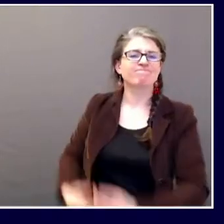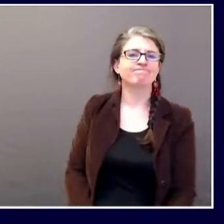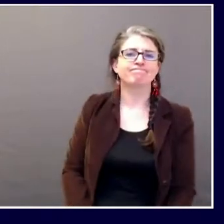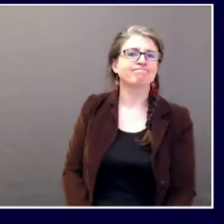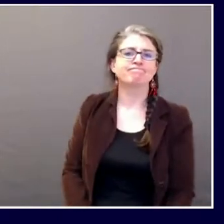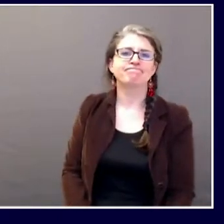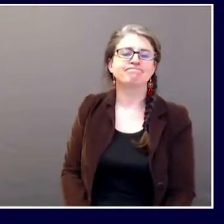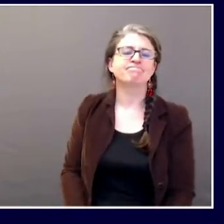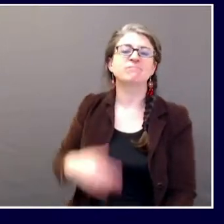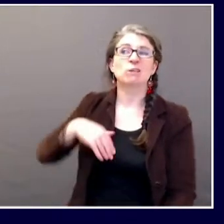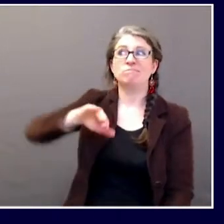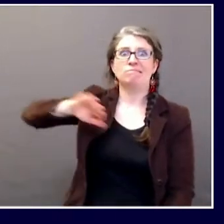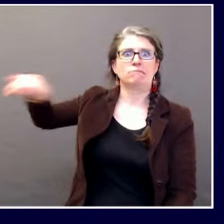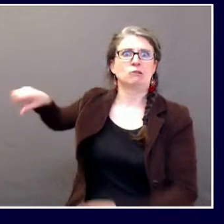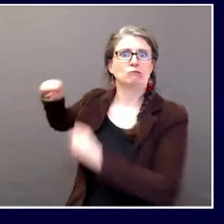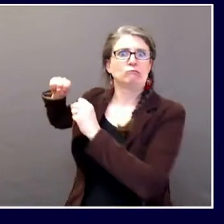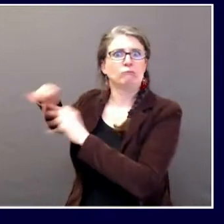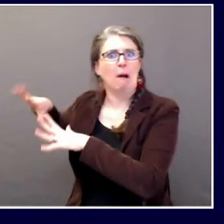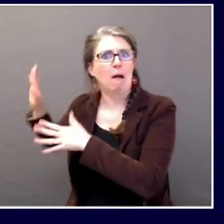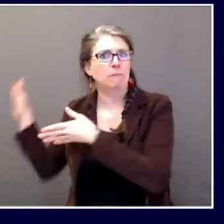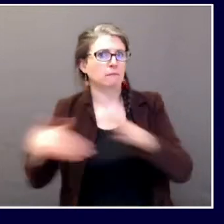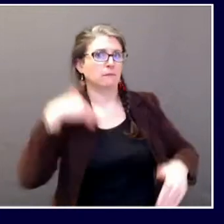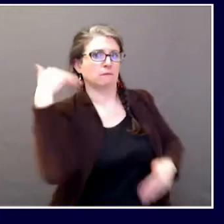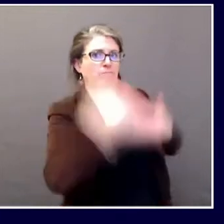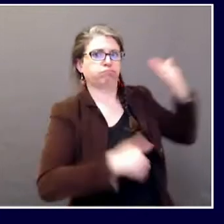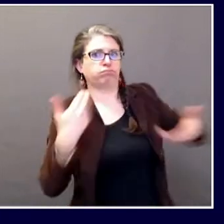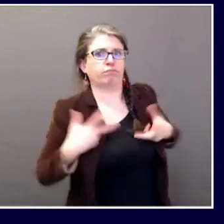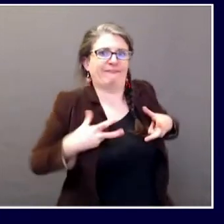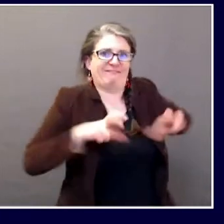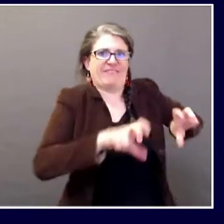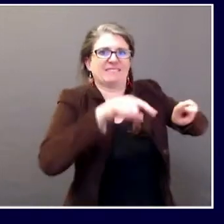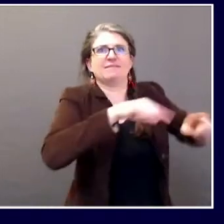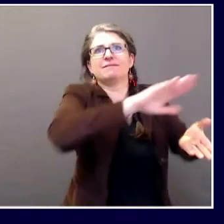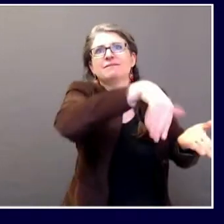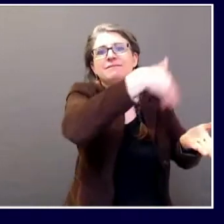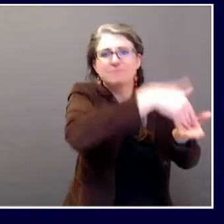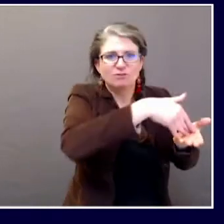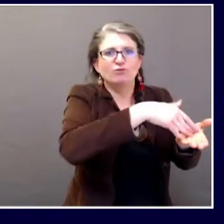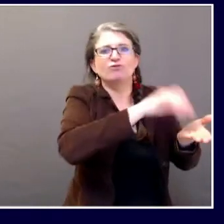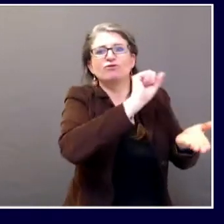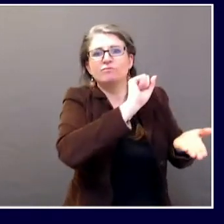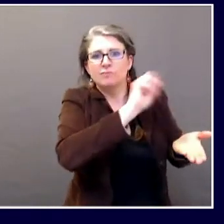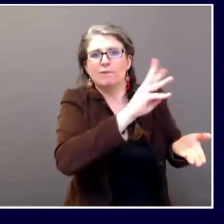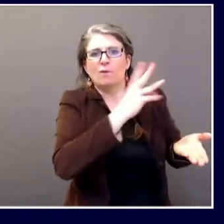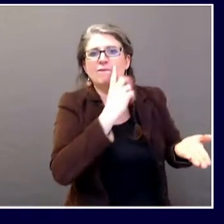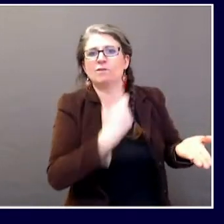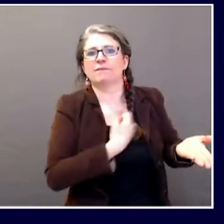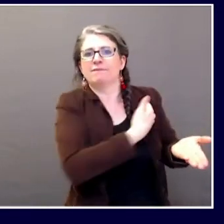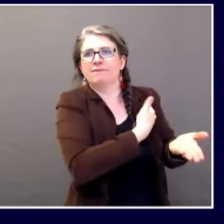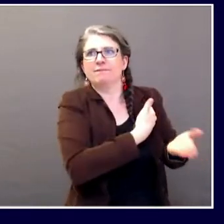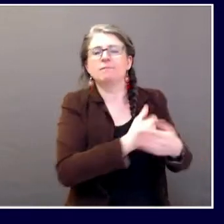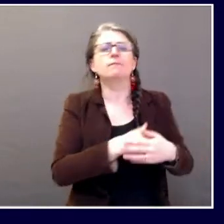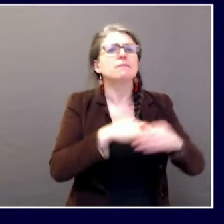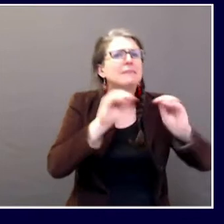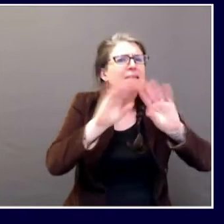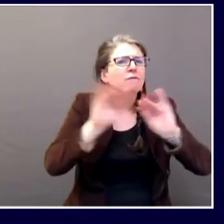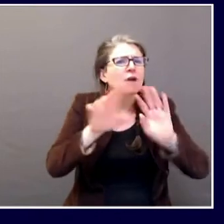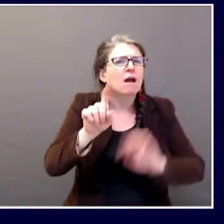as we can. So just to clarify a little bit, are you working with other states in the building of it? It will be a